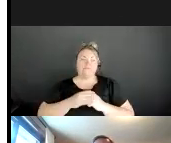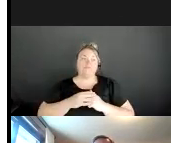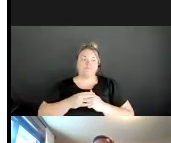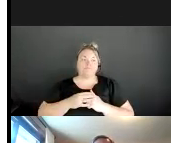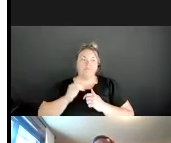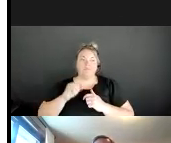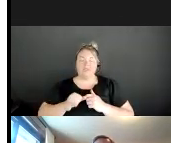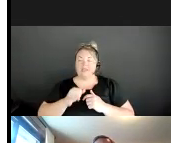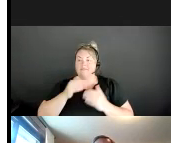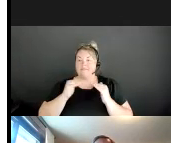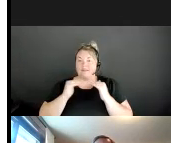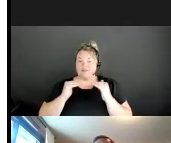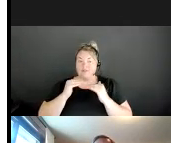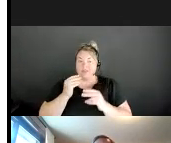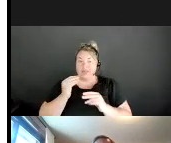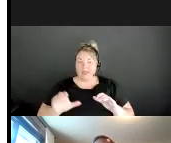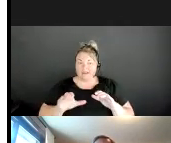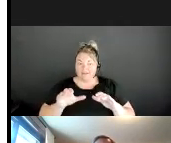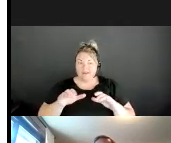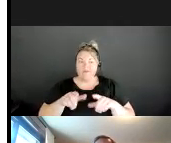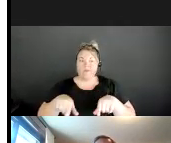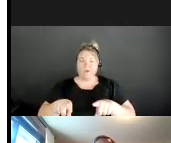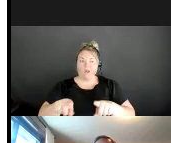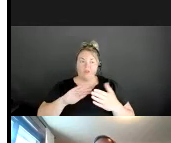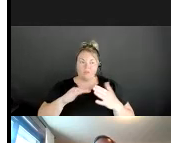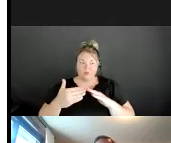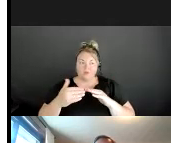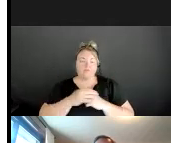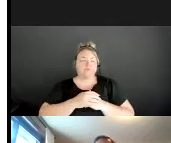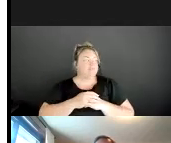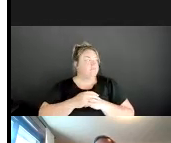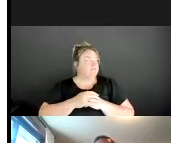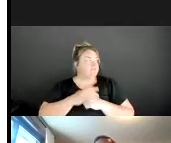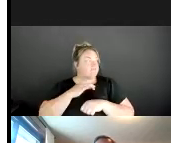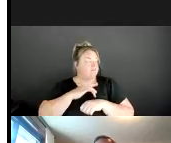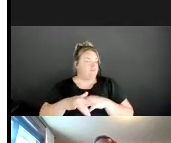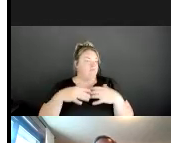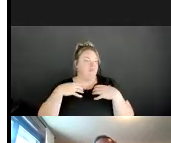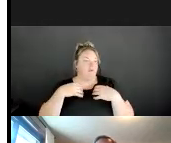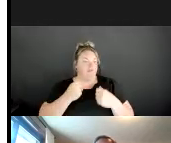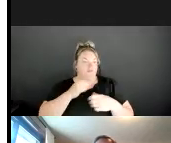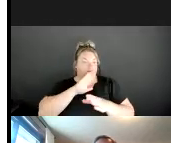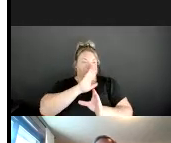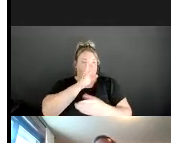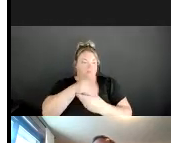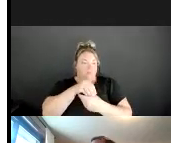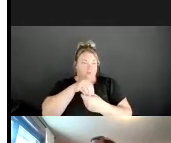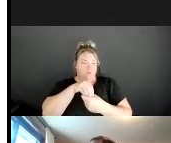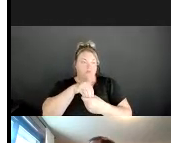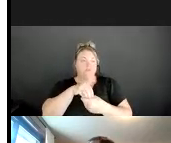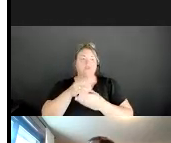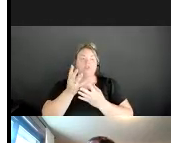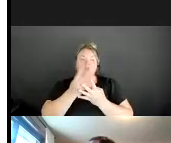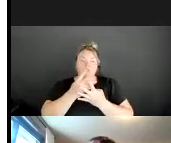in the community. Early intervention includes behavioral health education, screening and referrals.